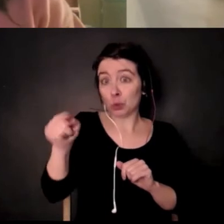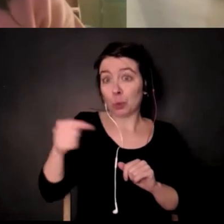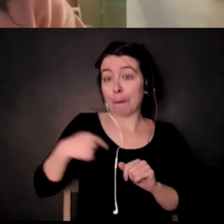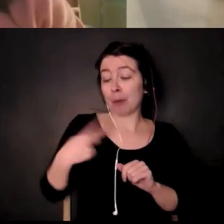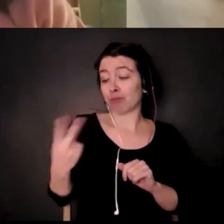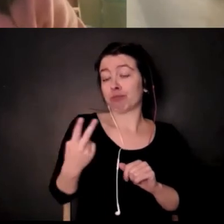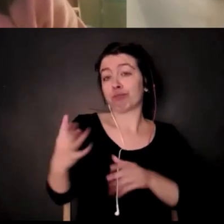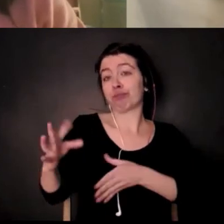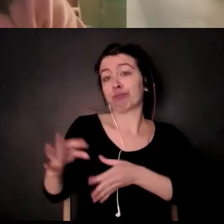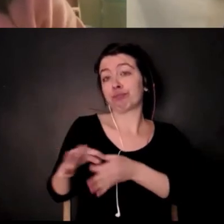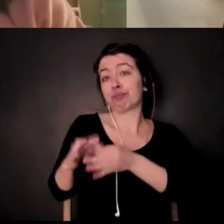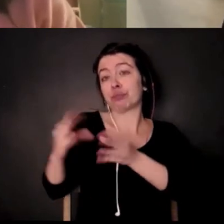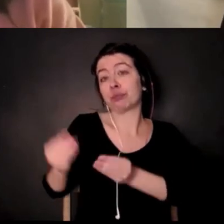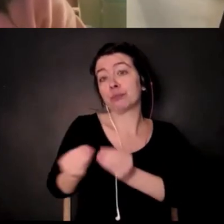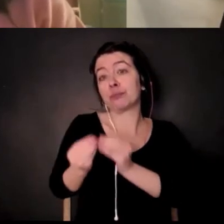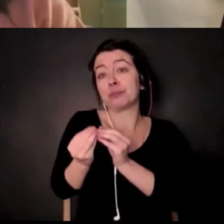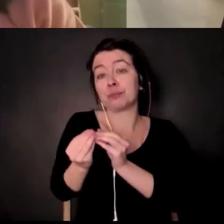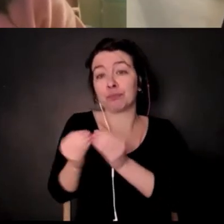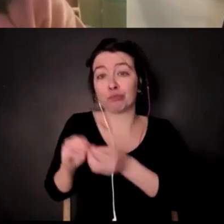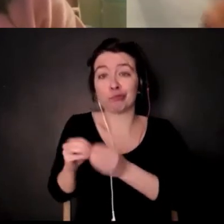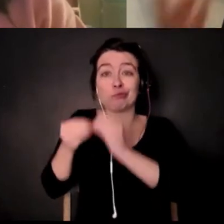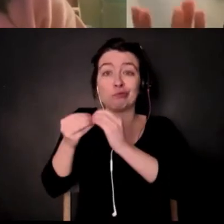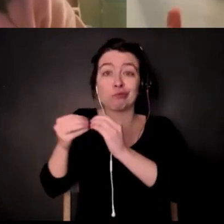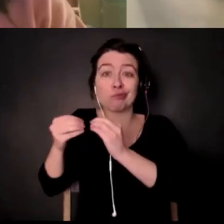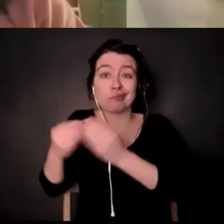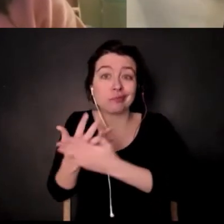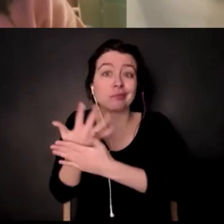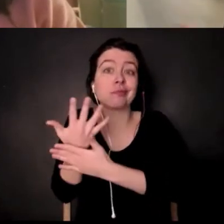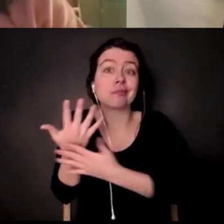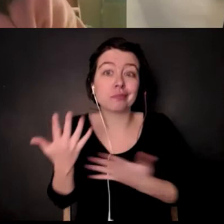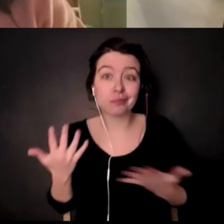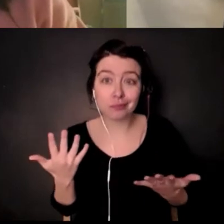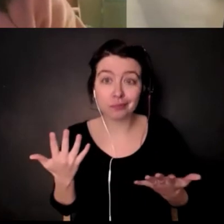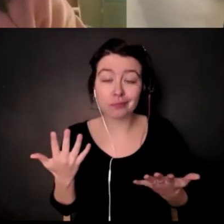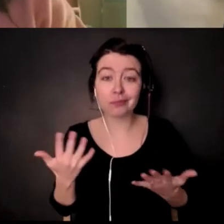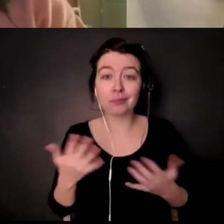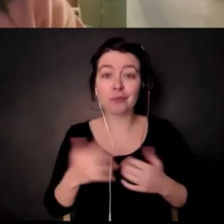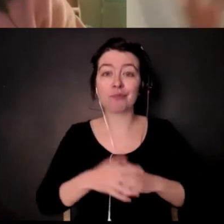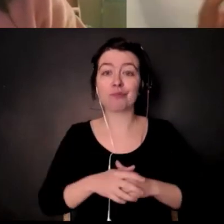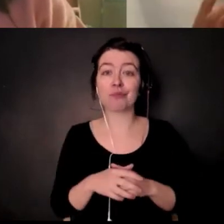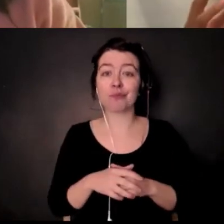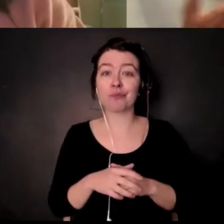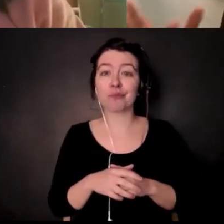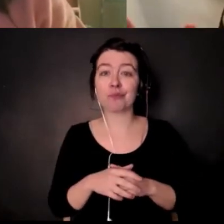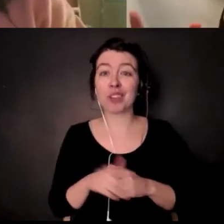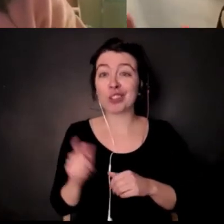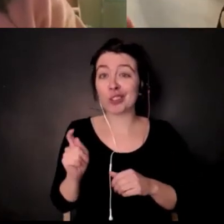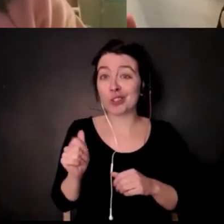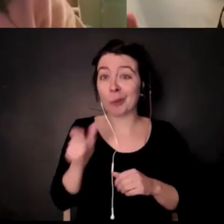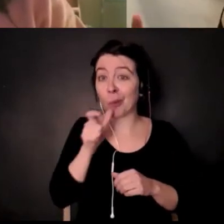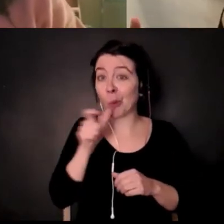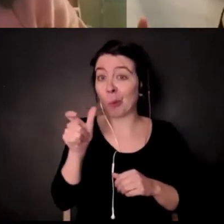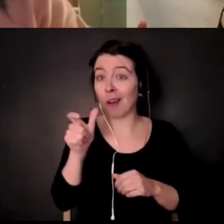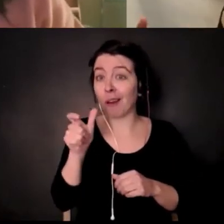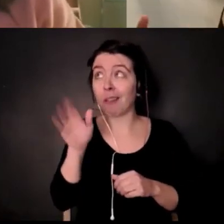together, and us saying that there are these words that we're hearing people use. Some of it feels resonant and some of